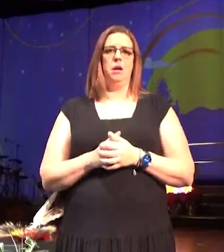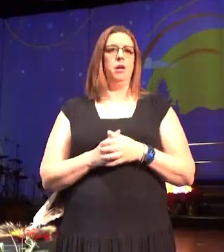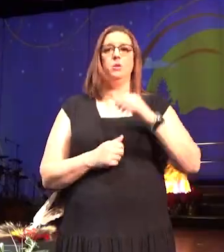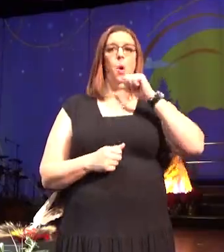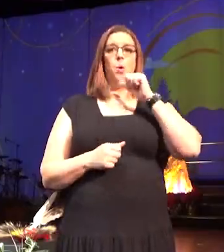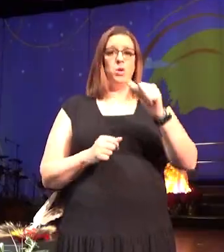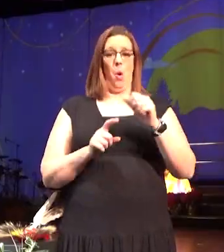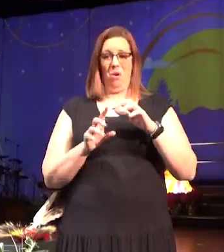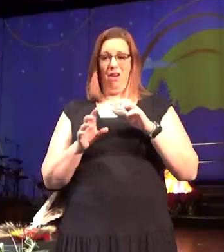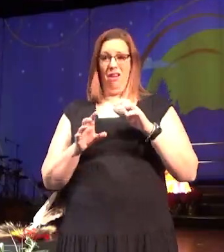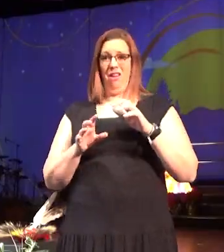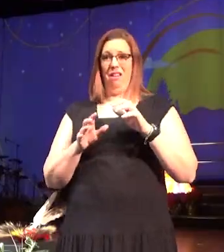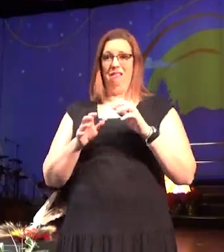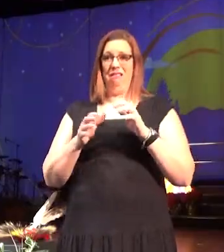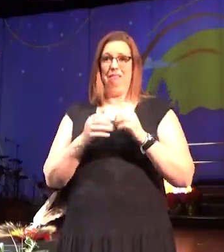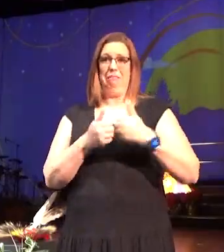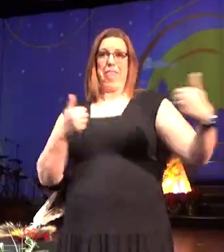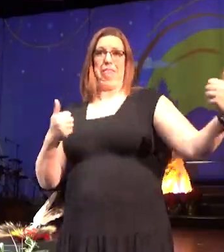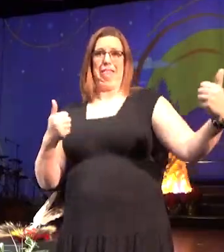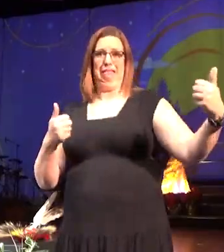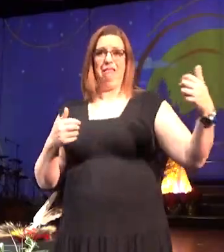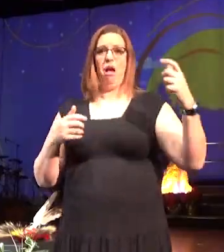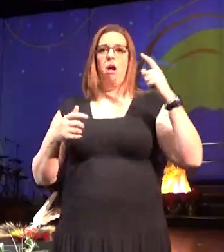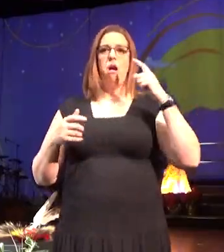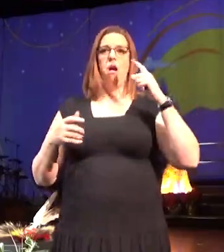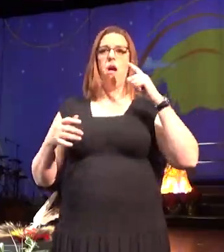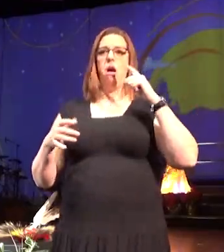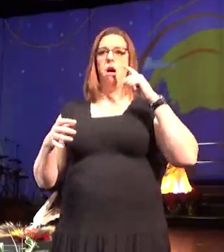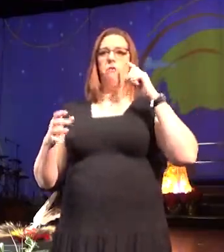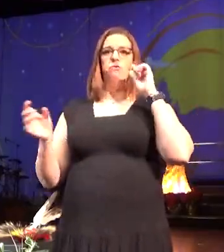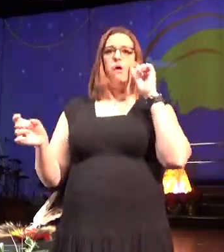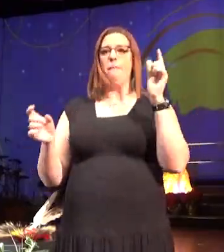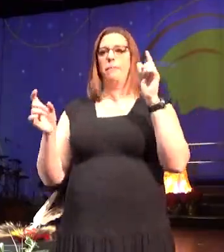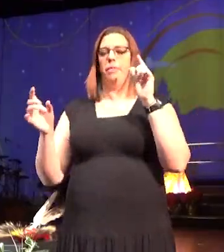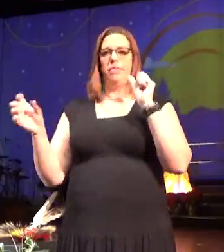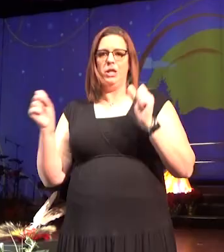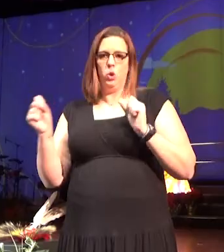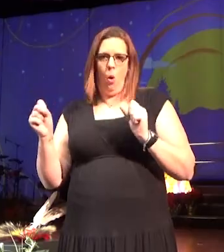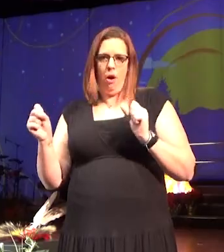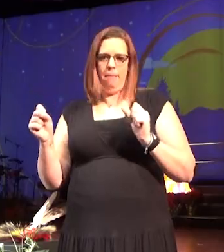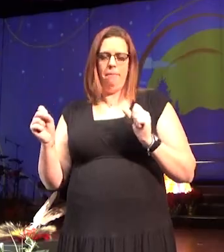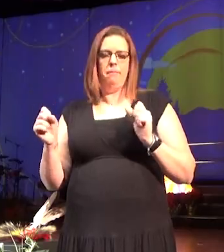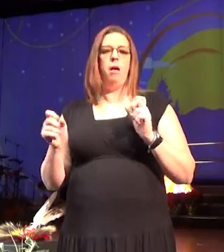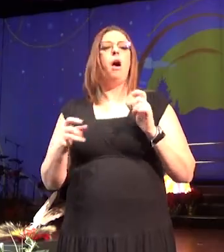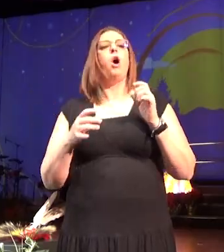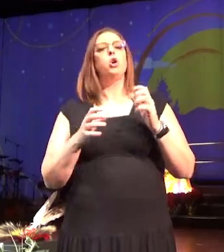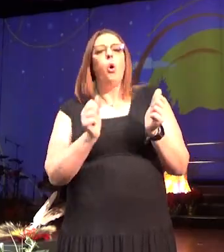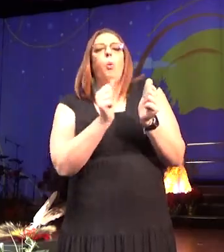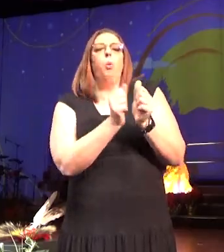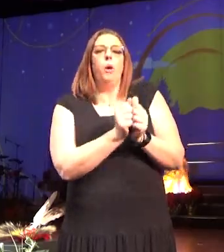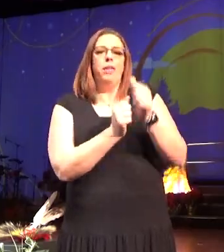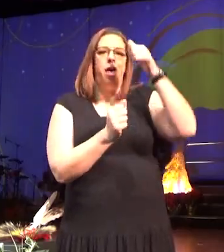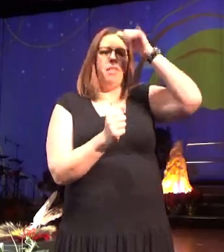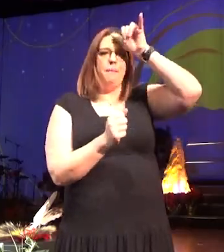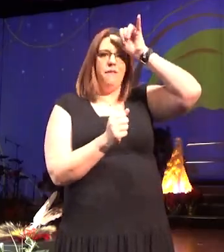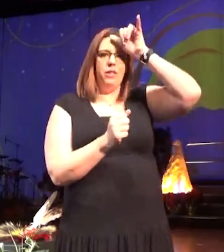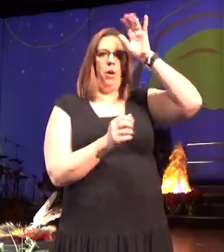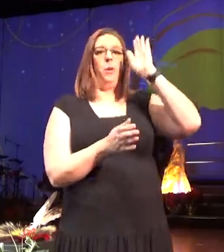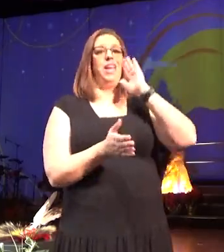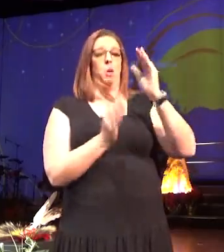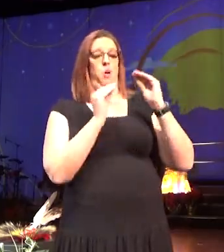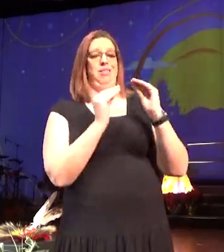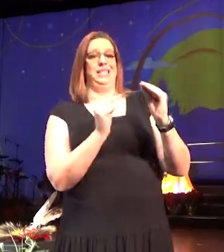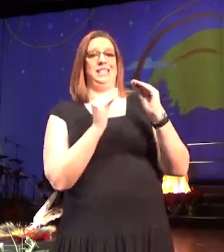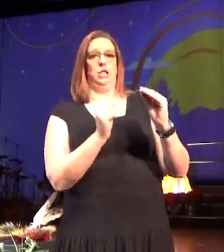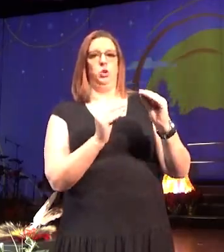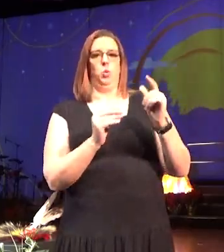storm. Go with the buffalo. And he's going to teach you how to heal. Because those things that we've been